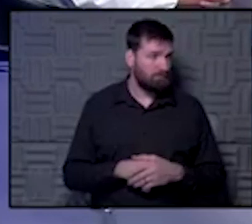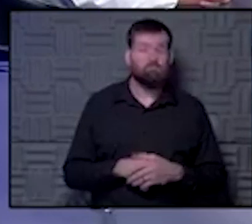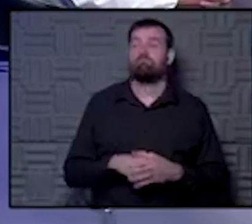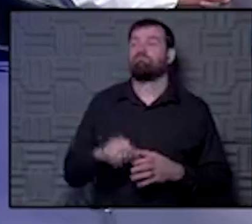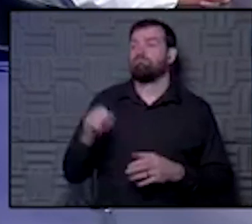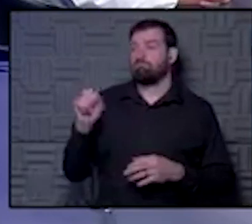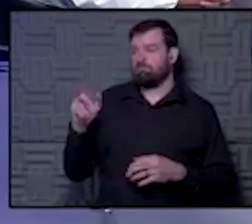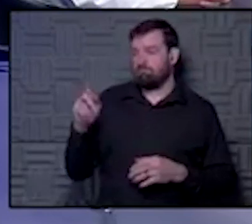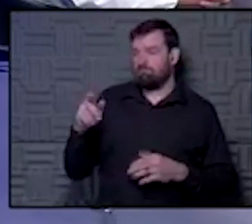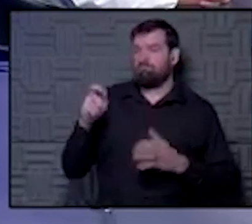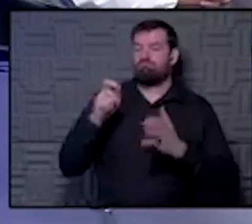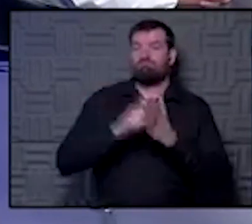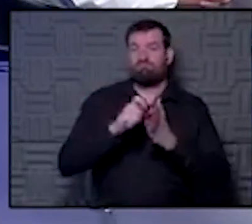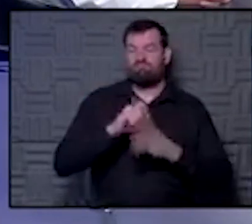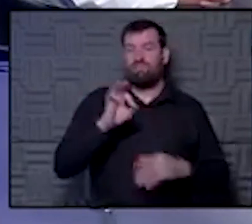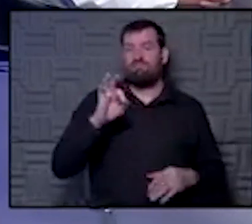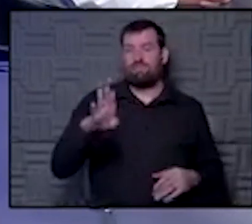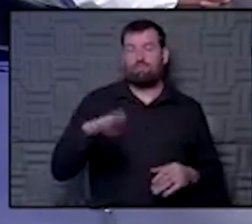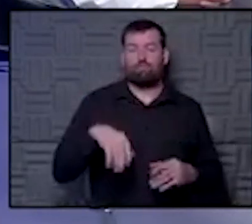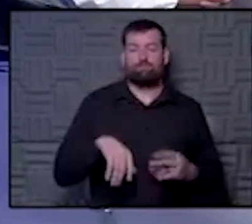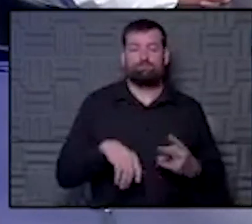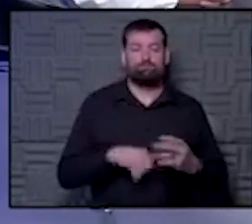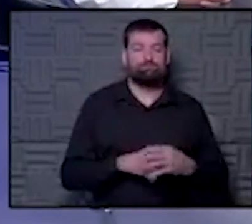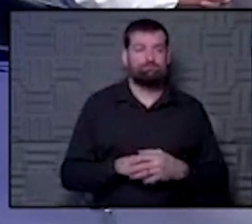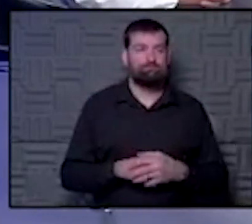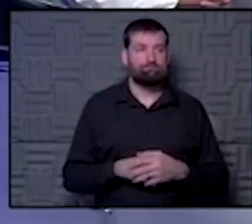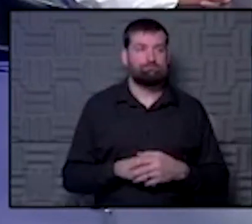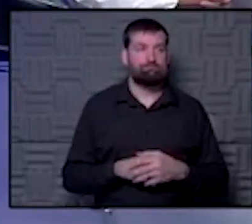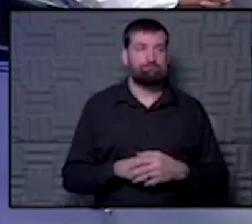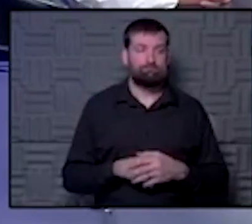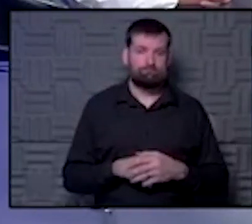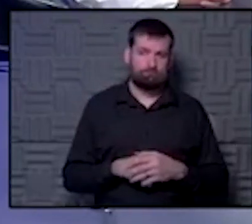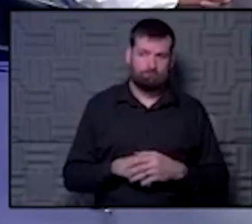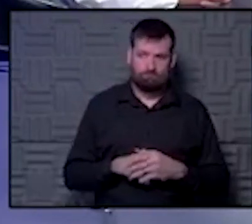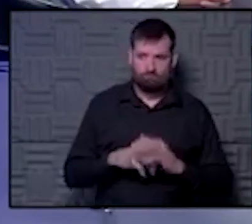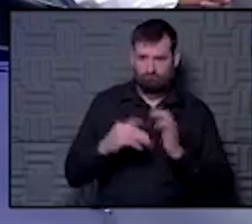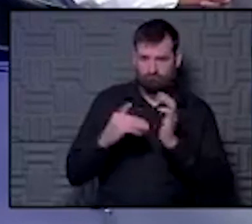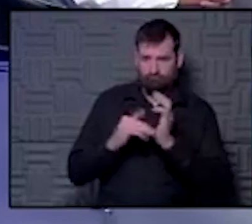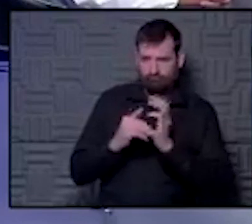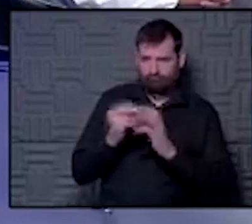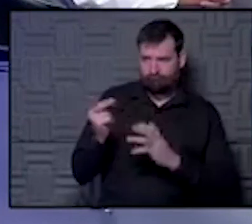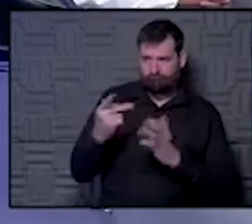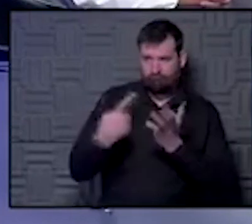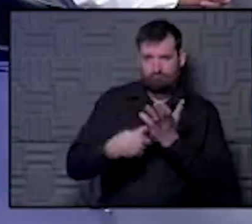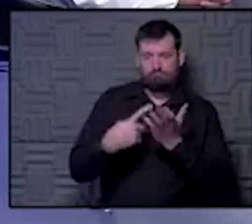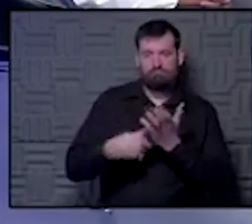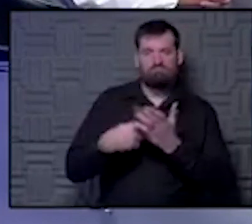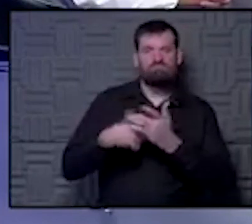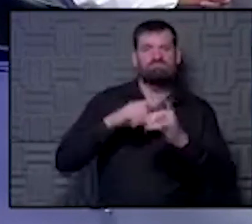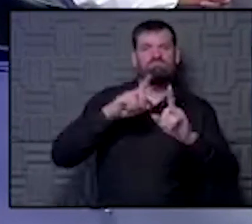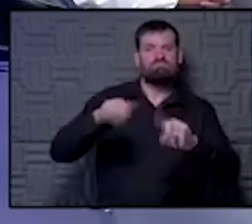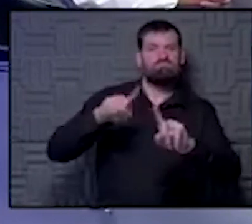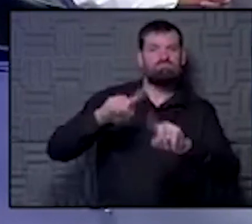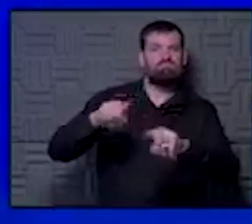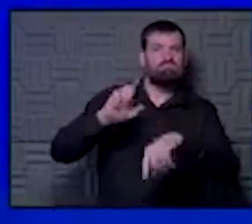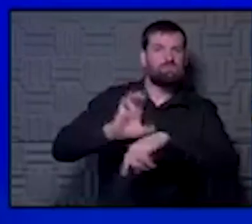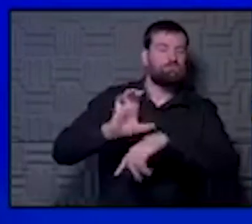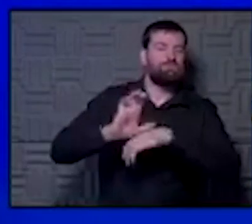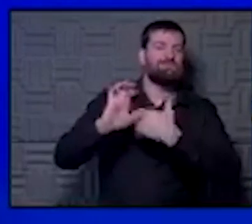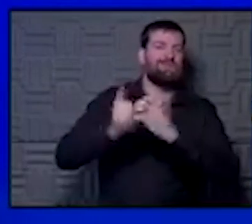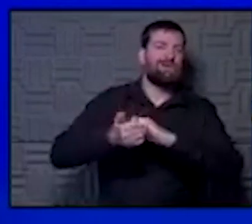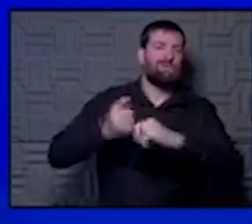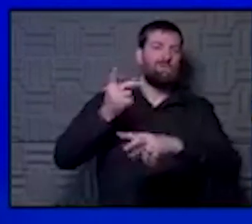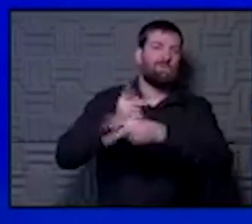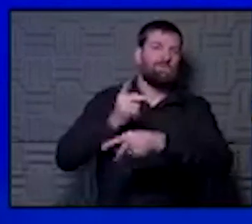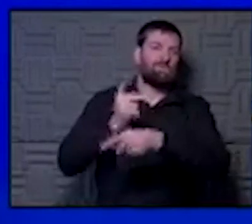Okay, so she's written on Facebook. She goes, can the doctors talk about what churchgoers can do to stay safe